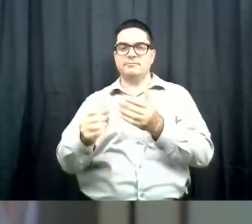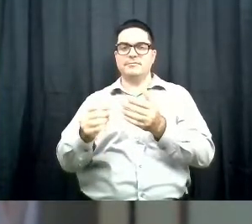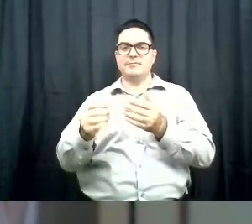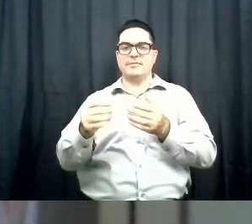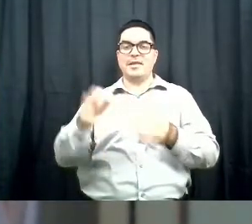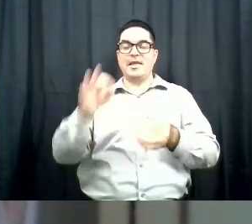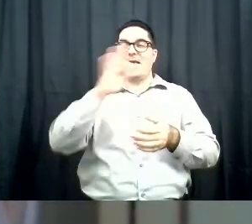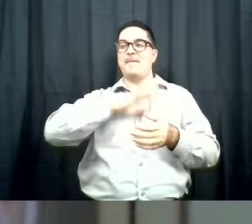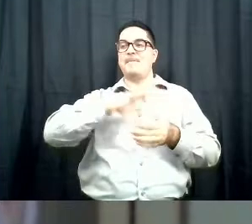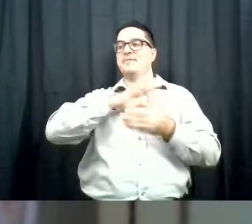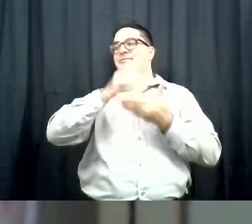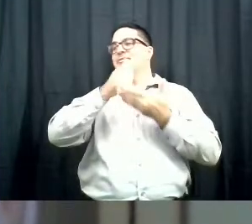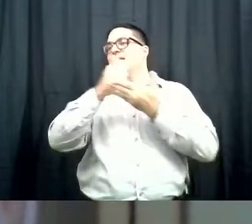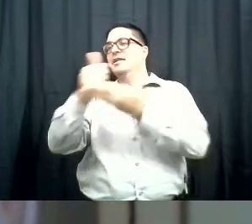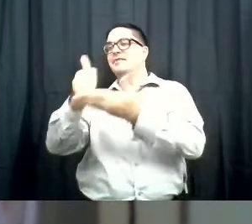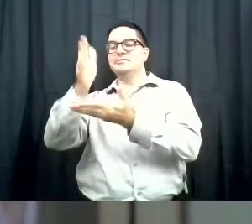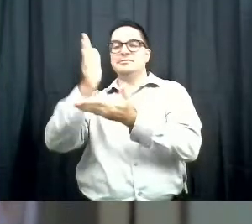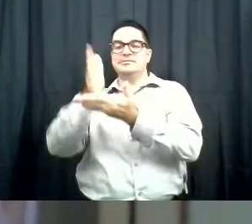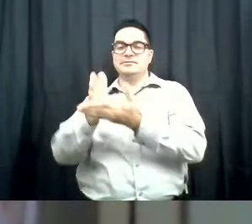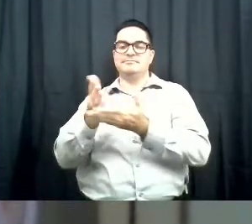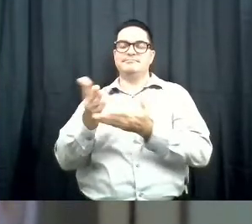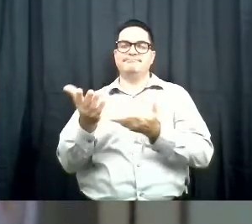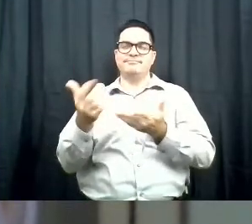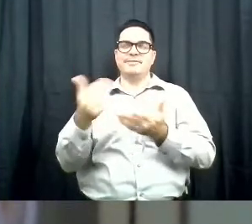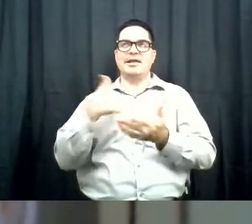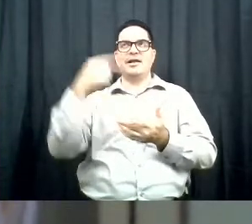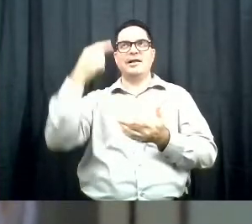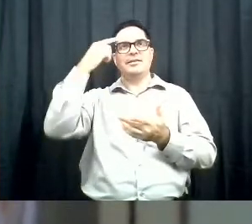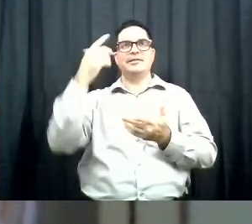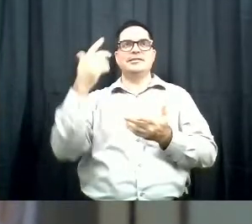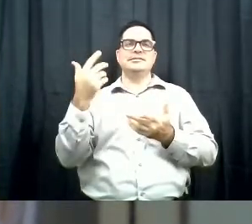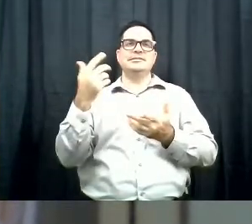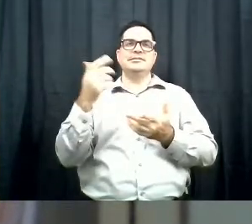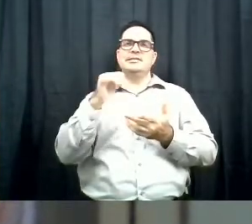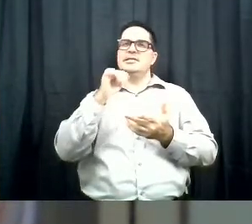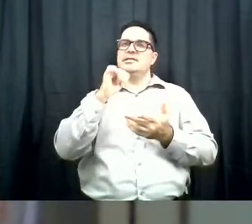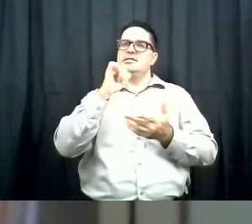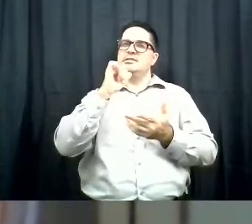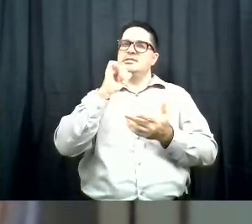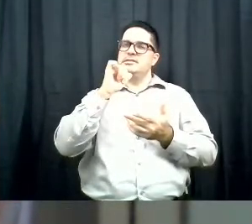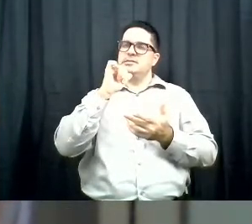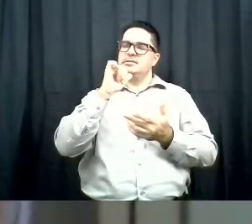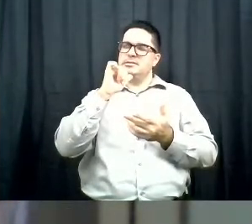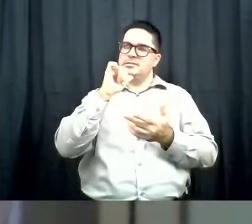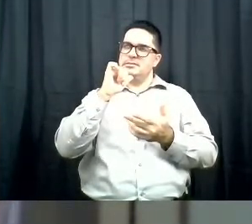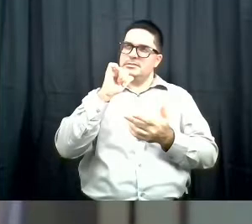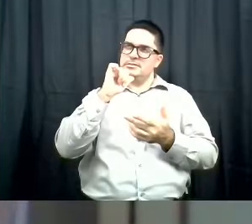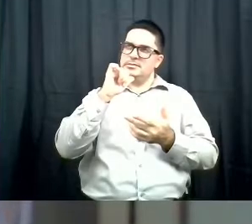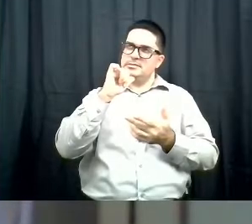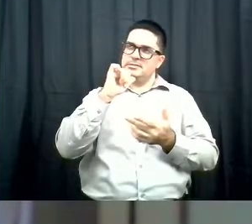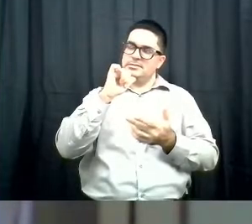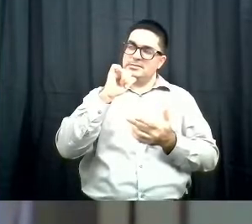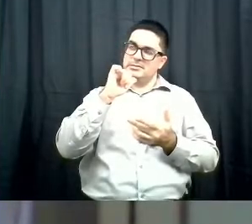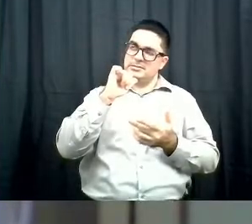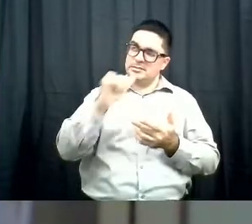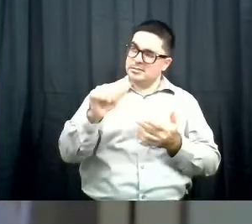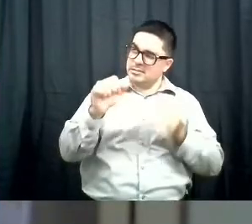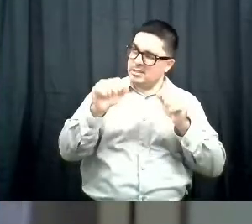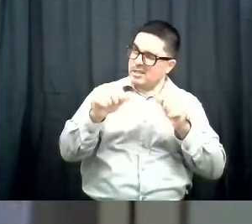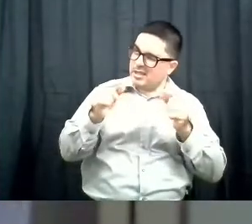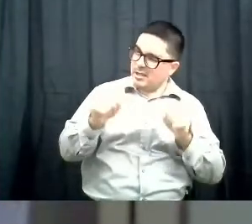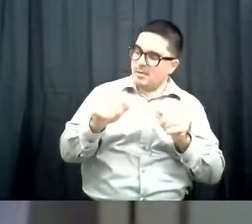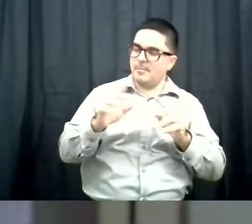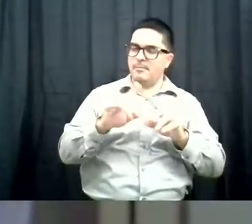is politically unlikely. If I voice that view, I get an earful from the chief actuary at Social Security